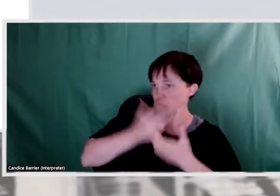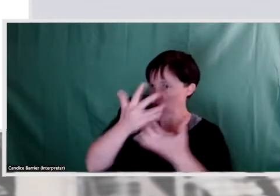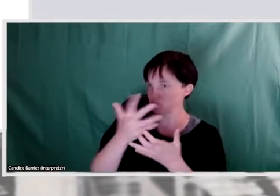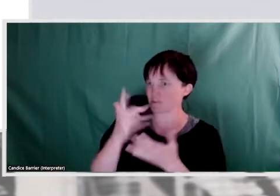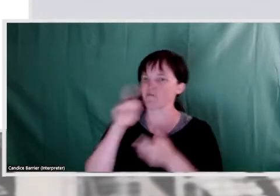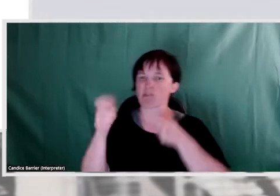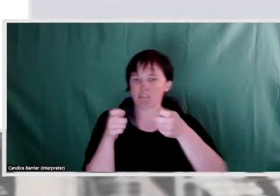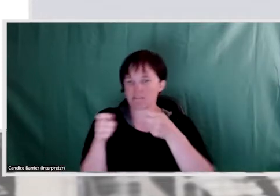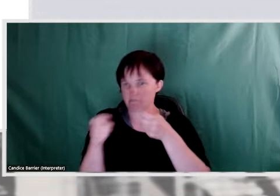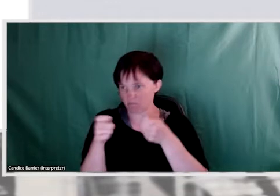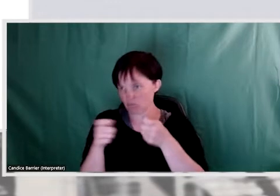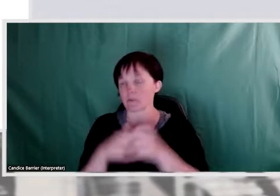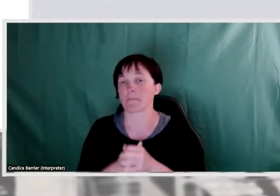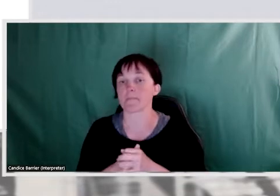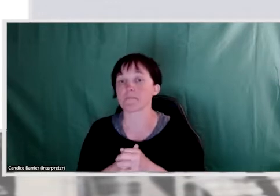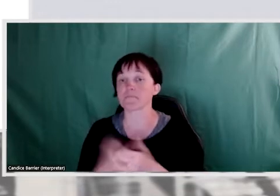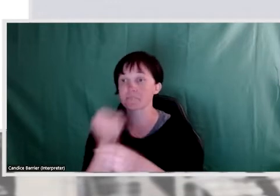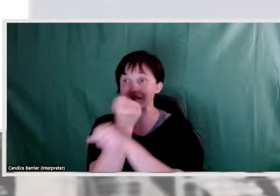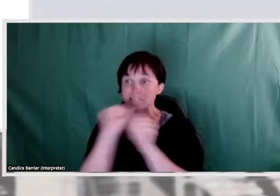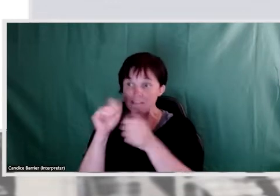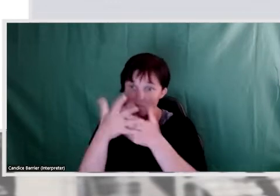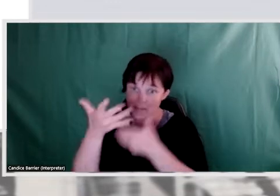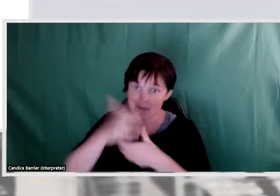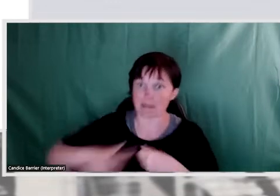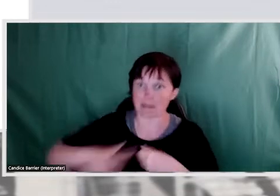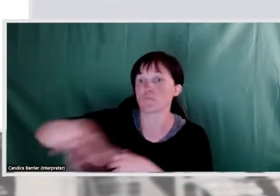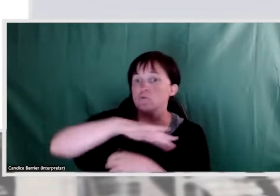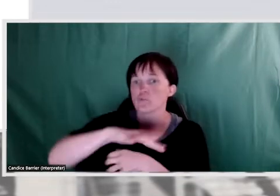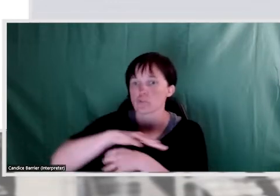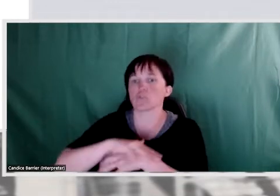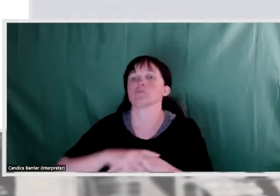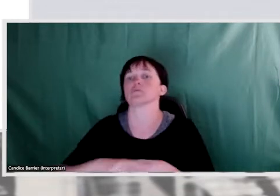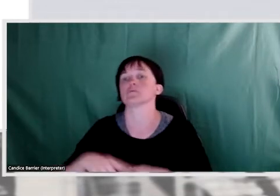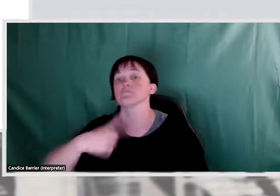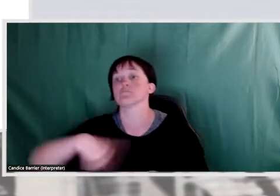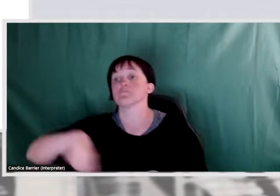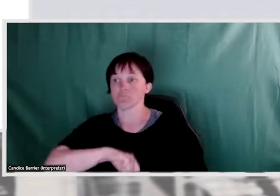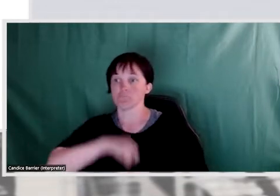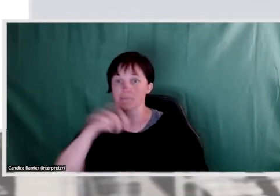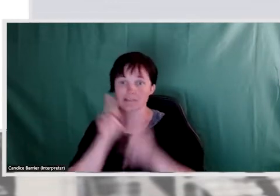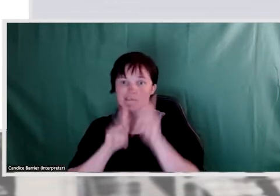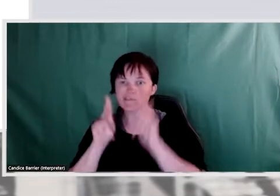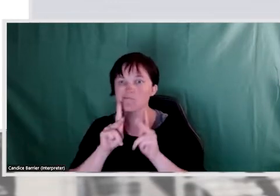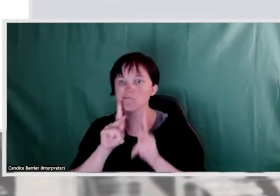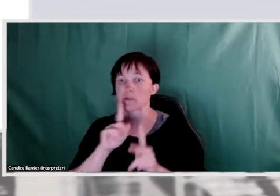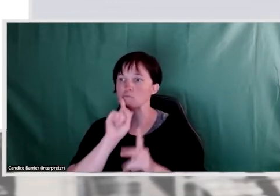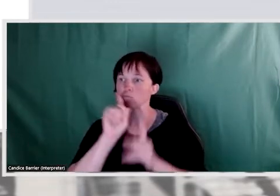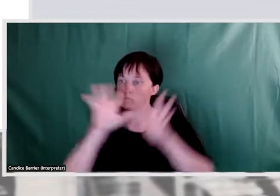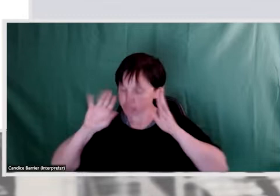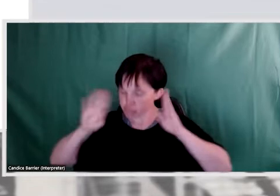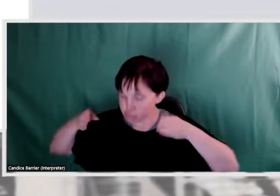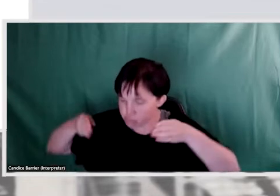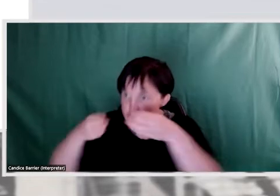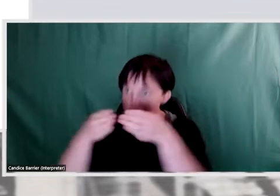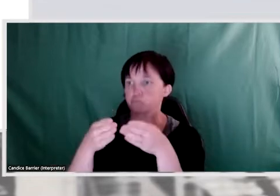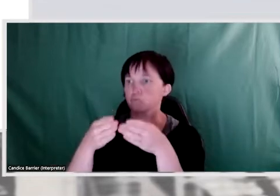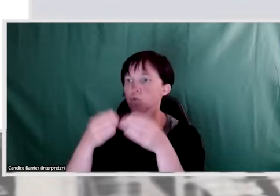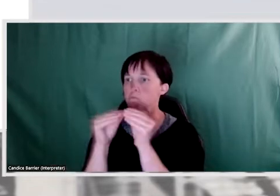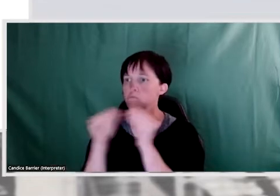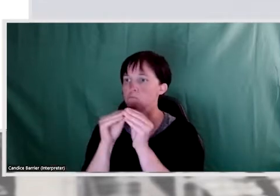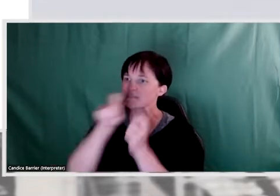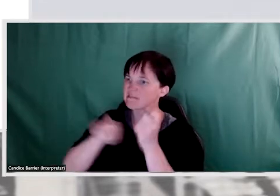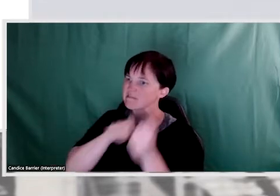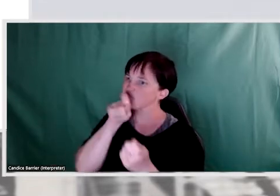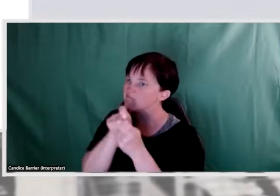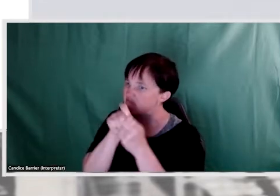administration. So within safe neighborhoods, welcoming communities, and thriving people, Mayor Gainey is actually drilling down with even more specific values that